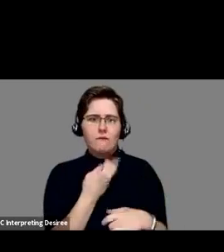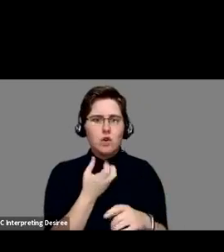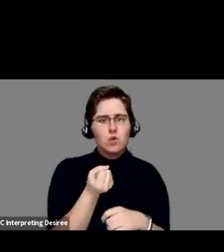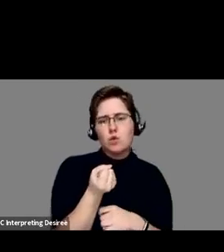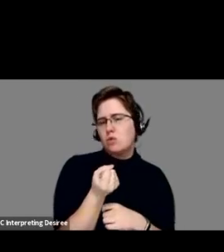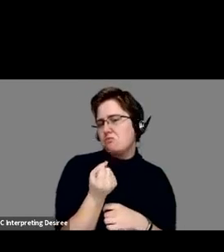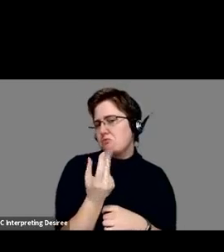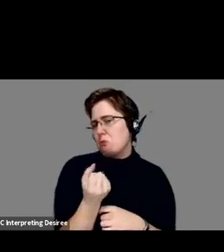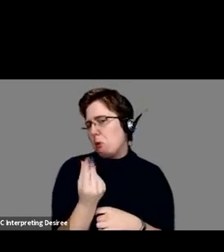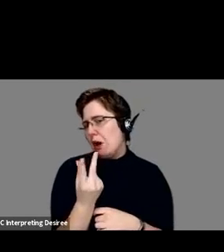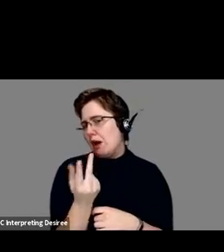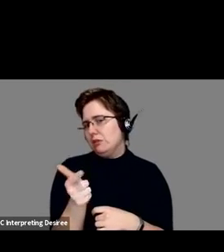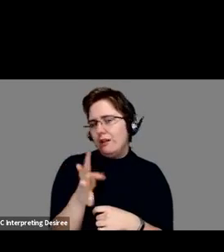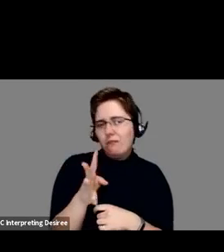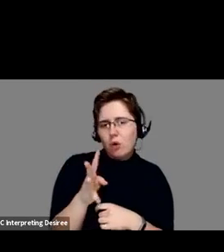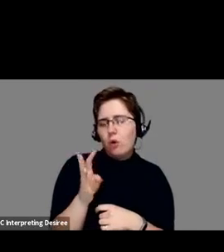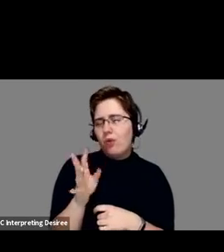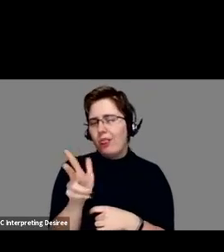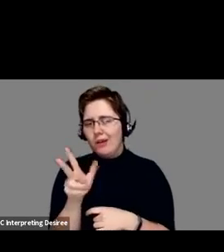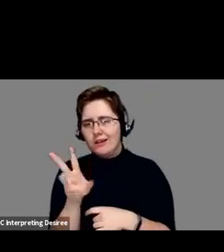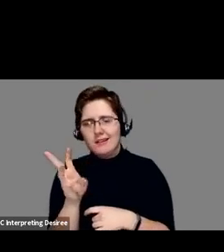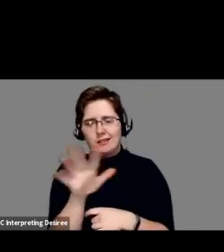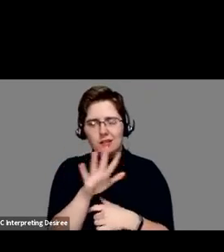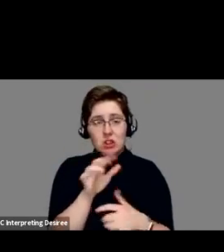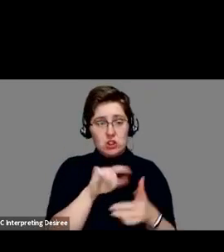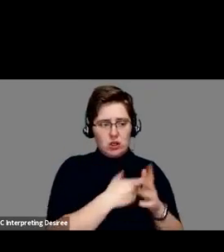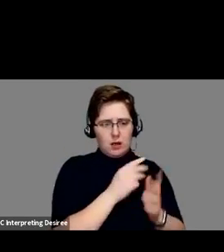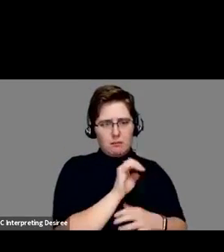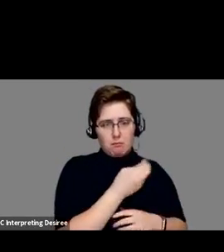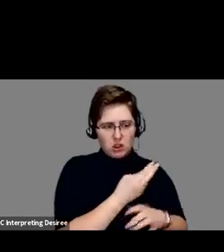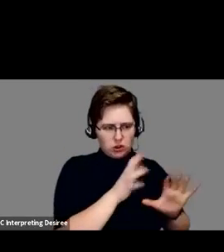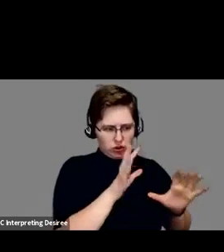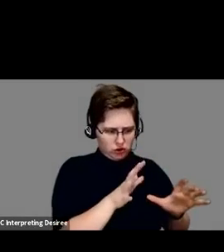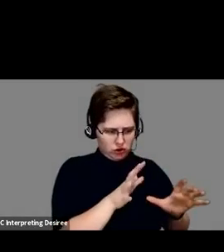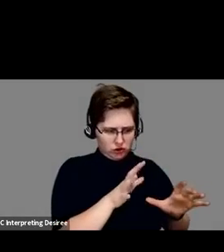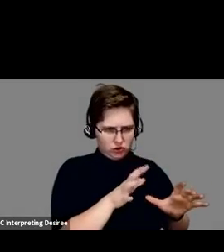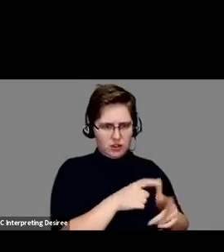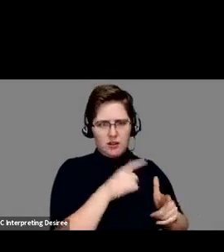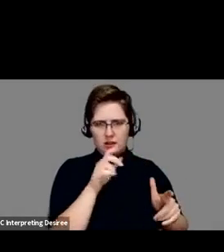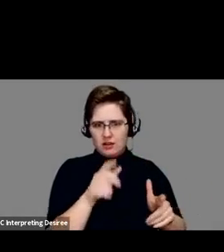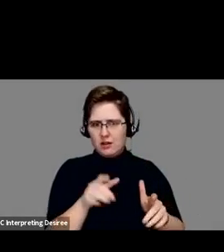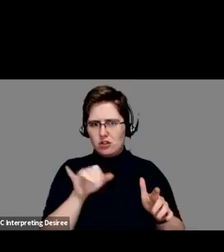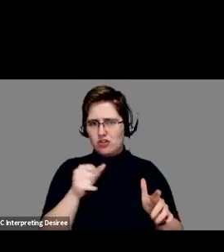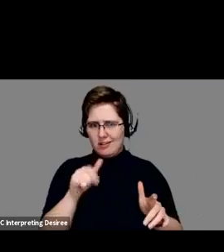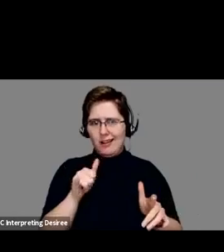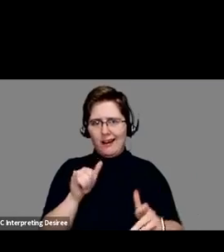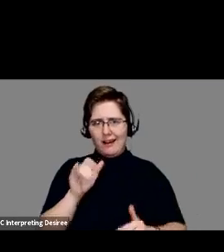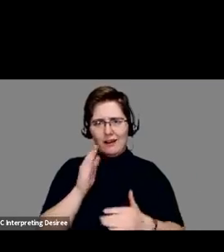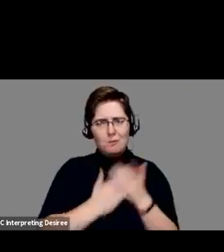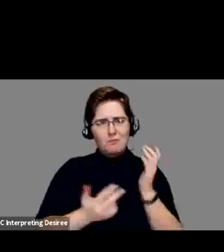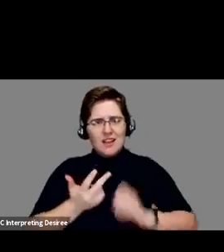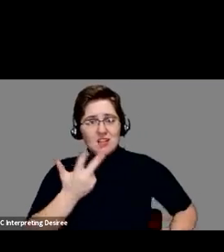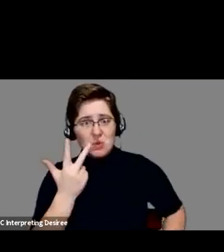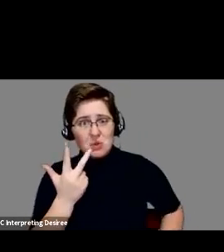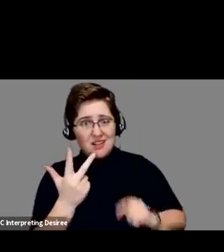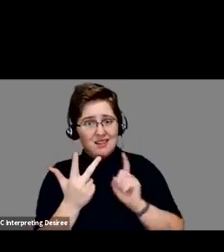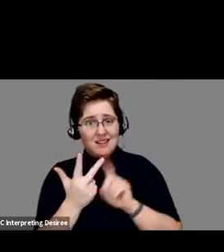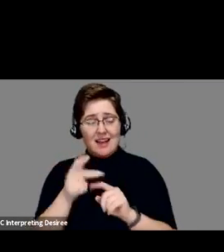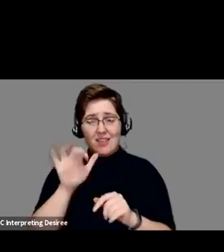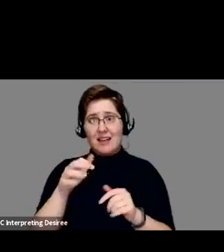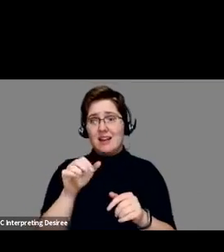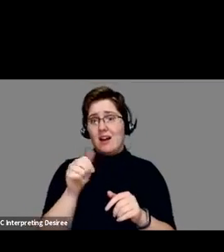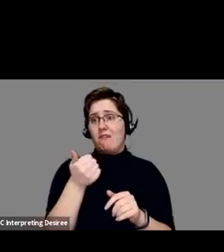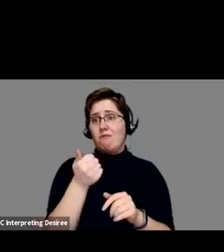people, had started in March, and then by July, phase 3 studies had started, and those are measured in tens